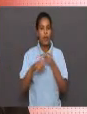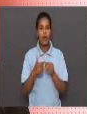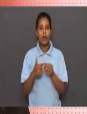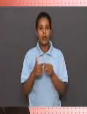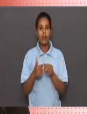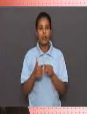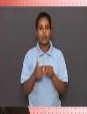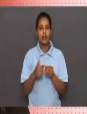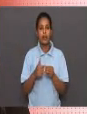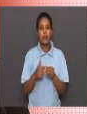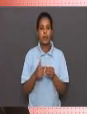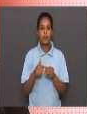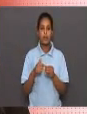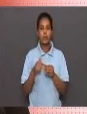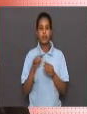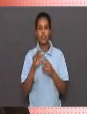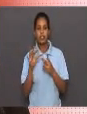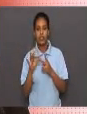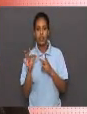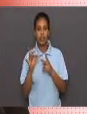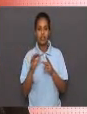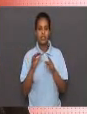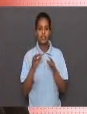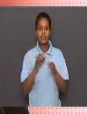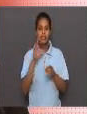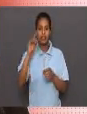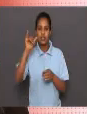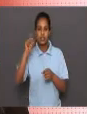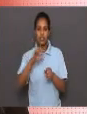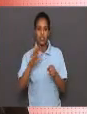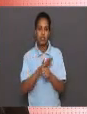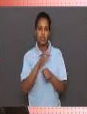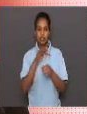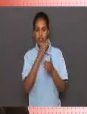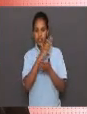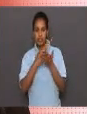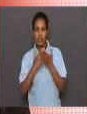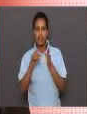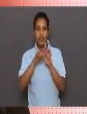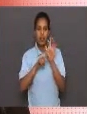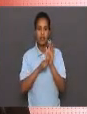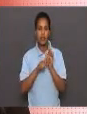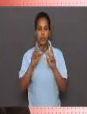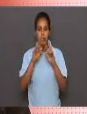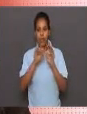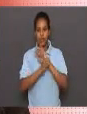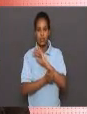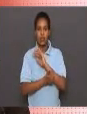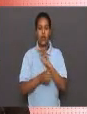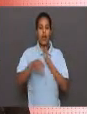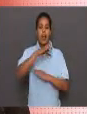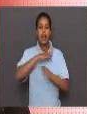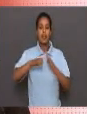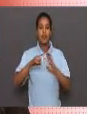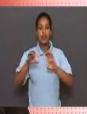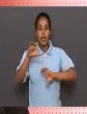We learned about the preferential discharge of certain ions based on their